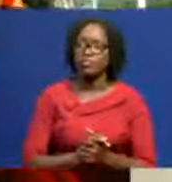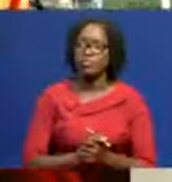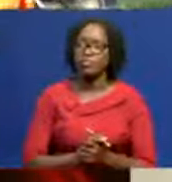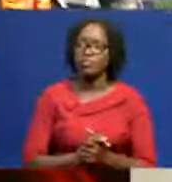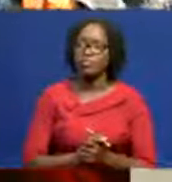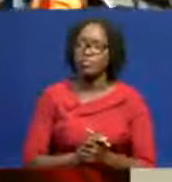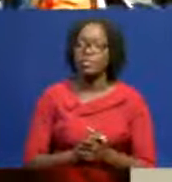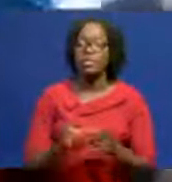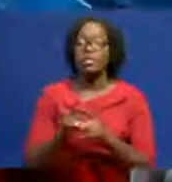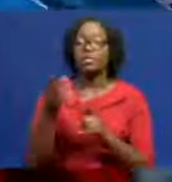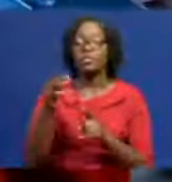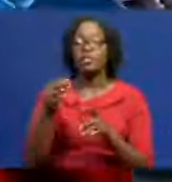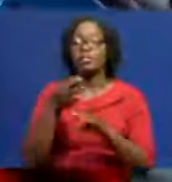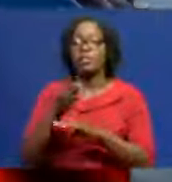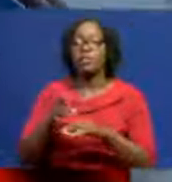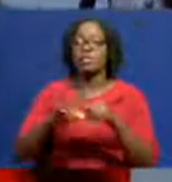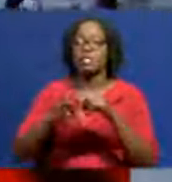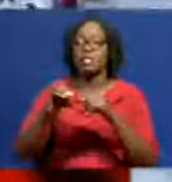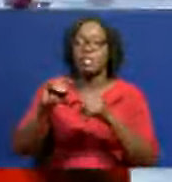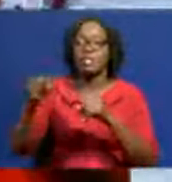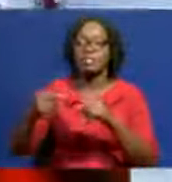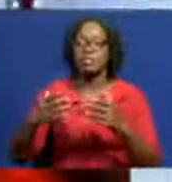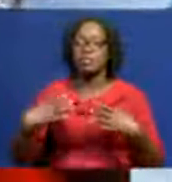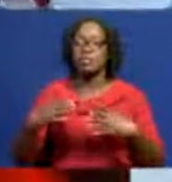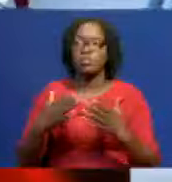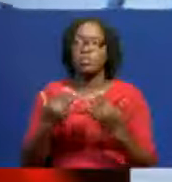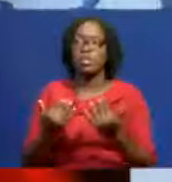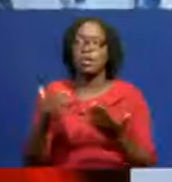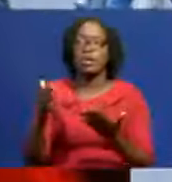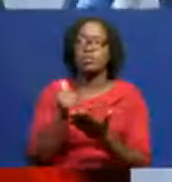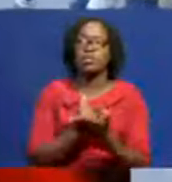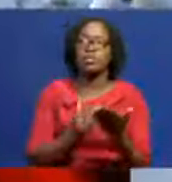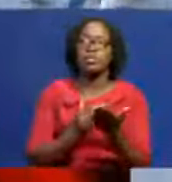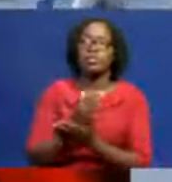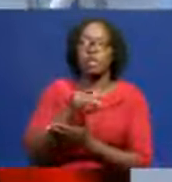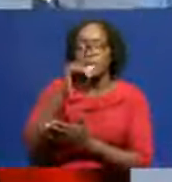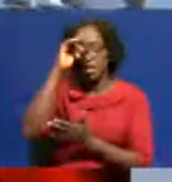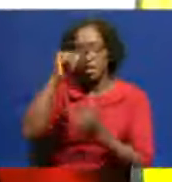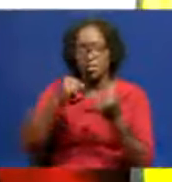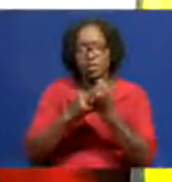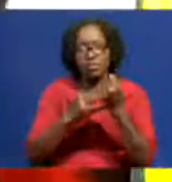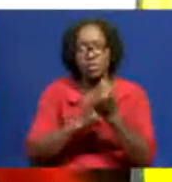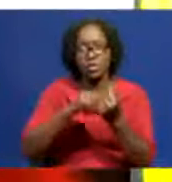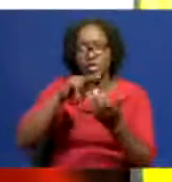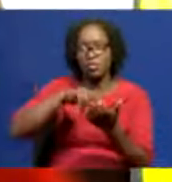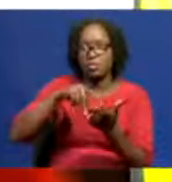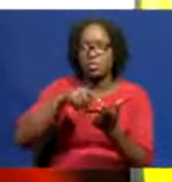According to them, over 600,000 people are currently employed through the government-sponsored project.